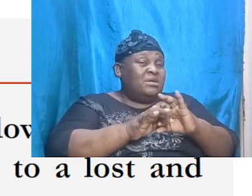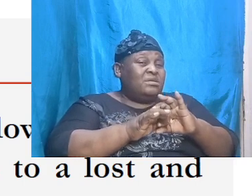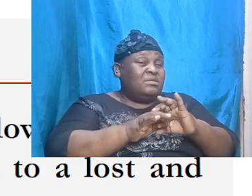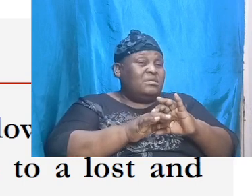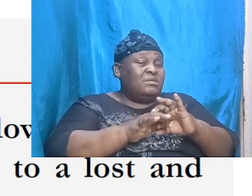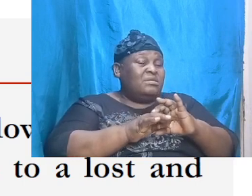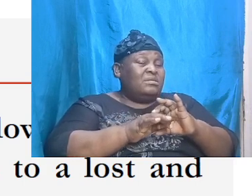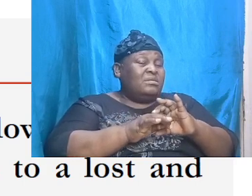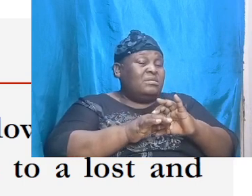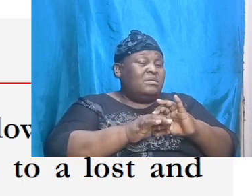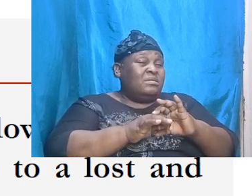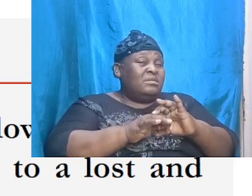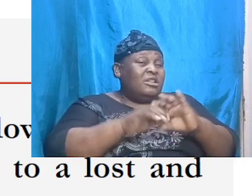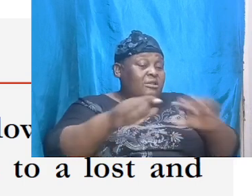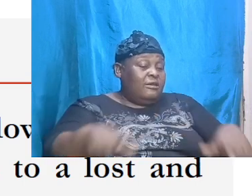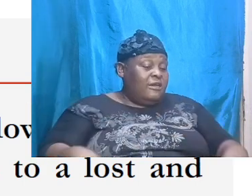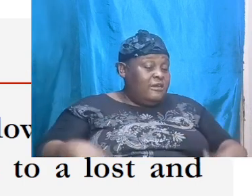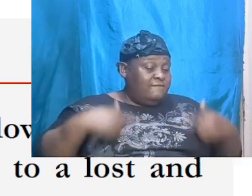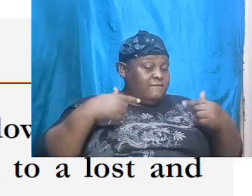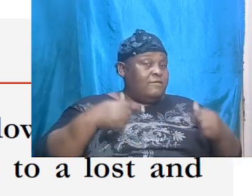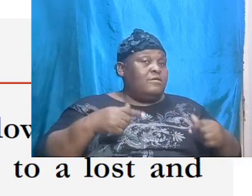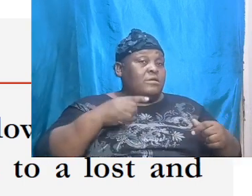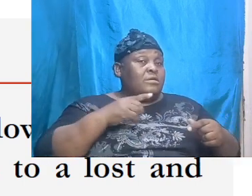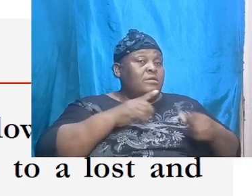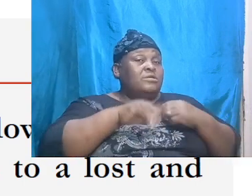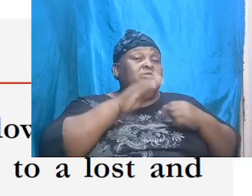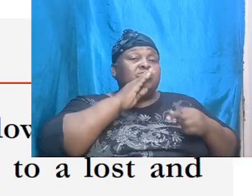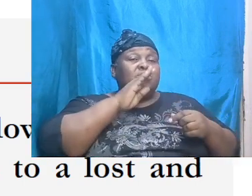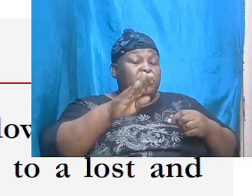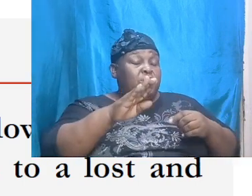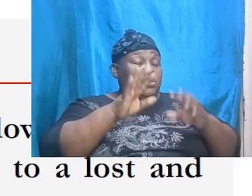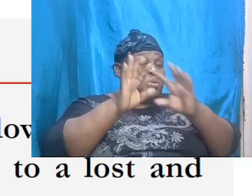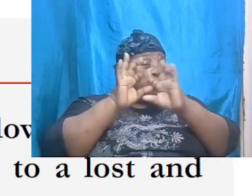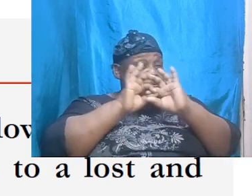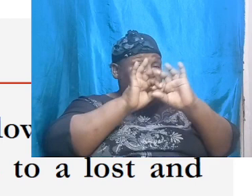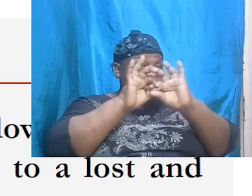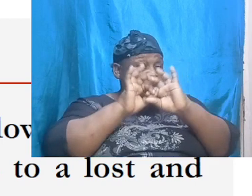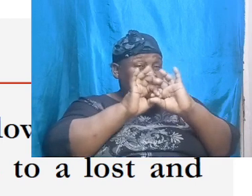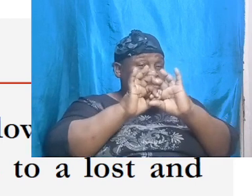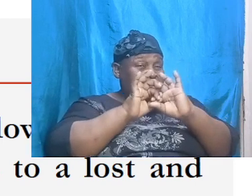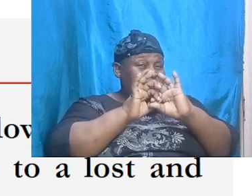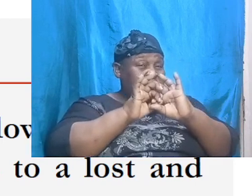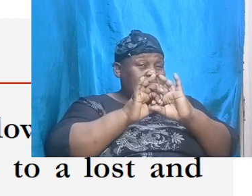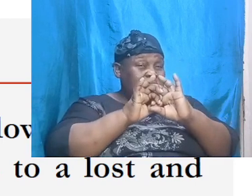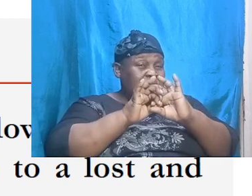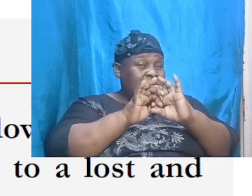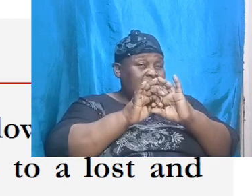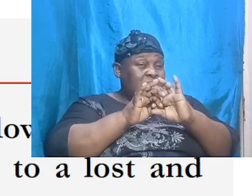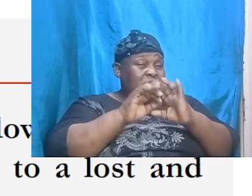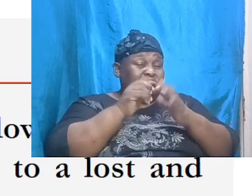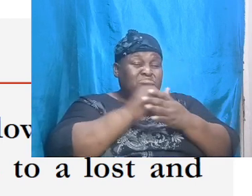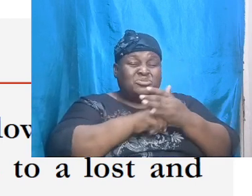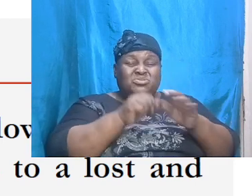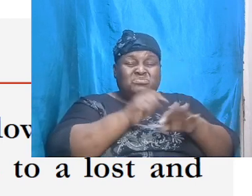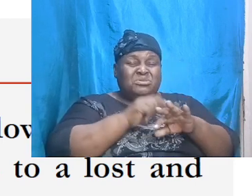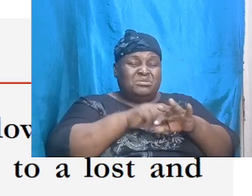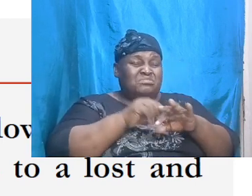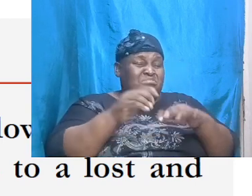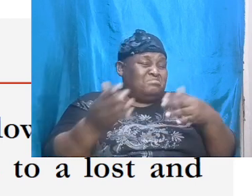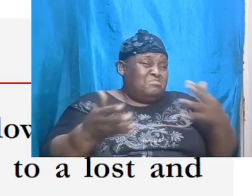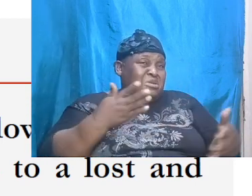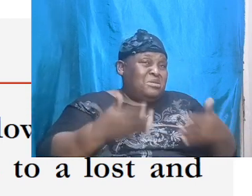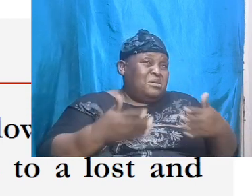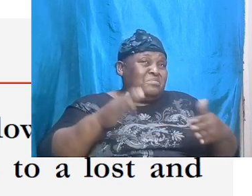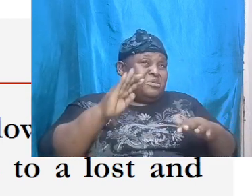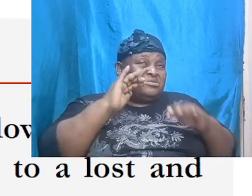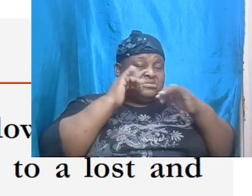for unity. Do your best. Do as best as you can to create unity. Sometimes you might be shy, if something might happen, but try for at